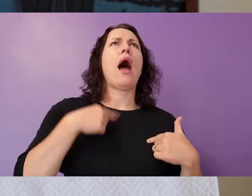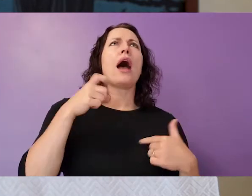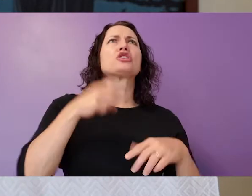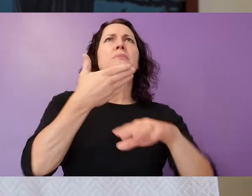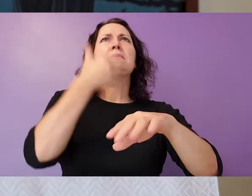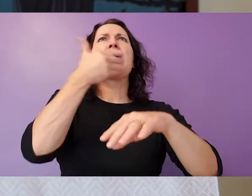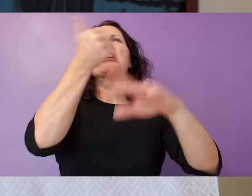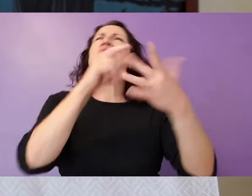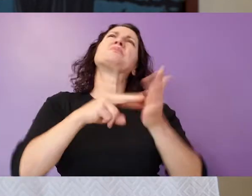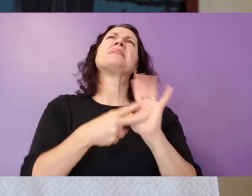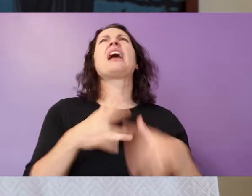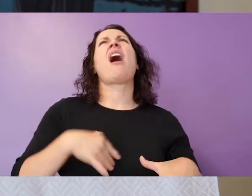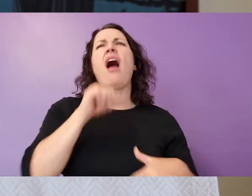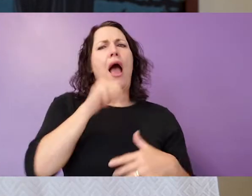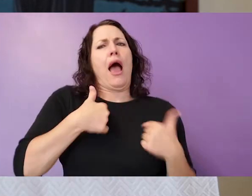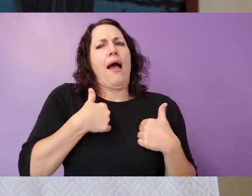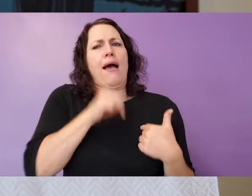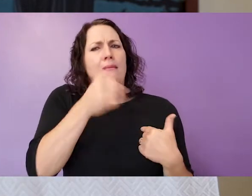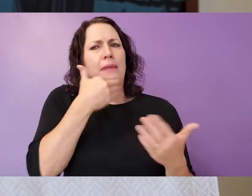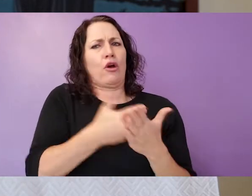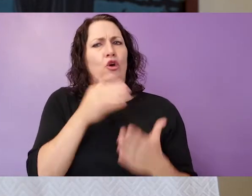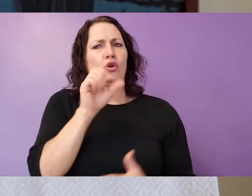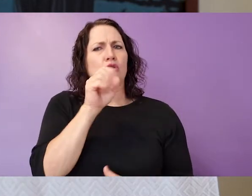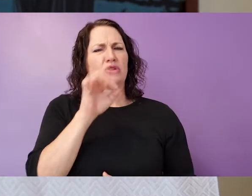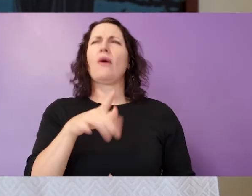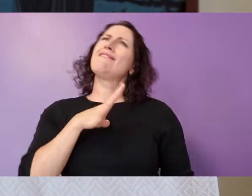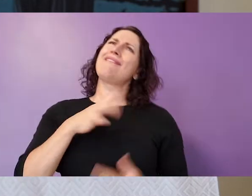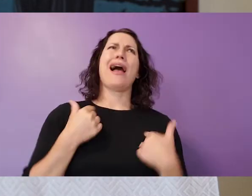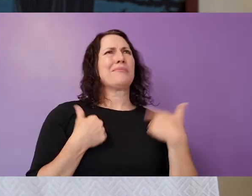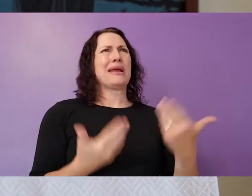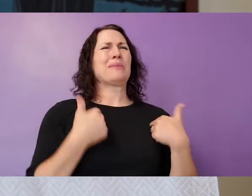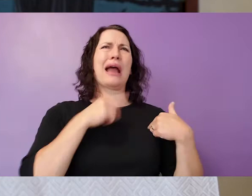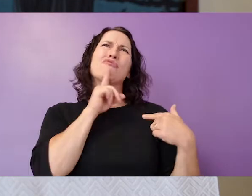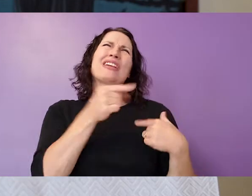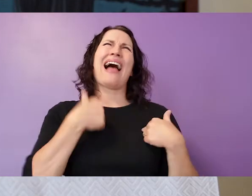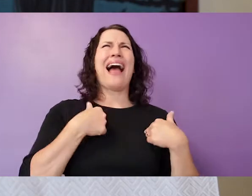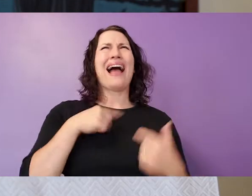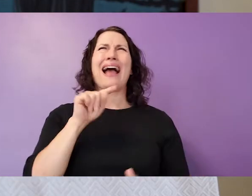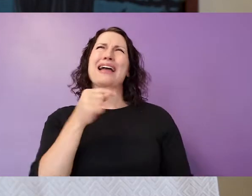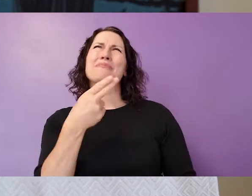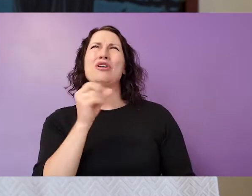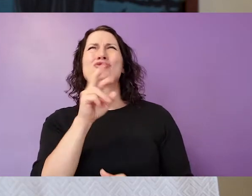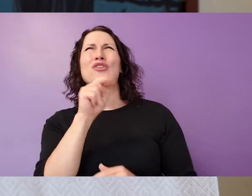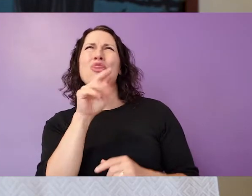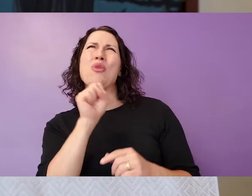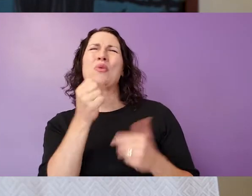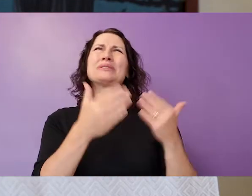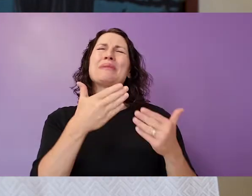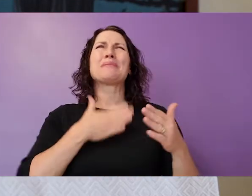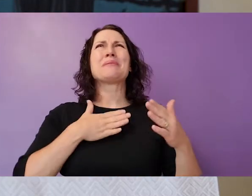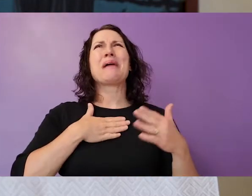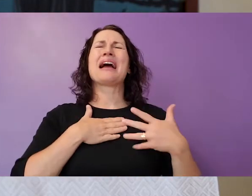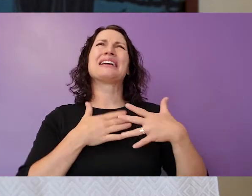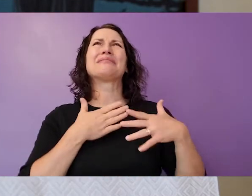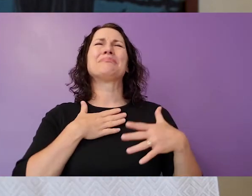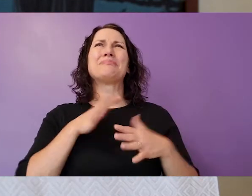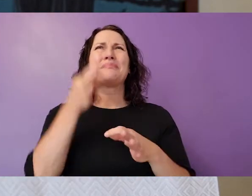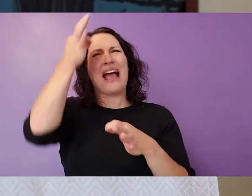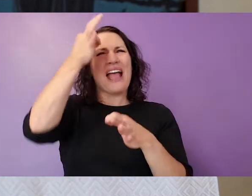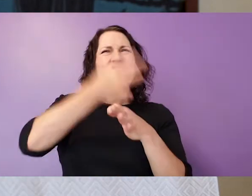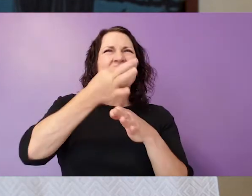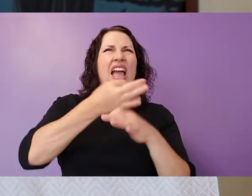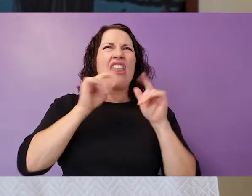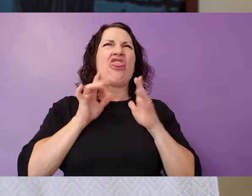they mustn't be very good. So, well, let's see, I'll take thorns, thorny. I get